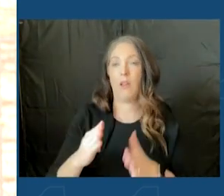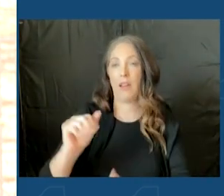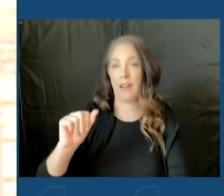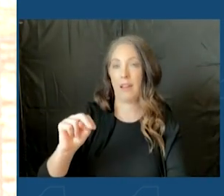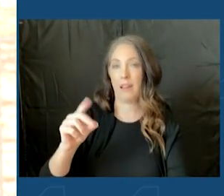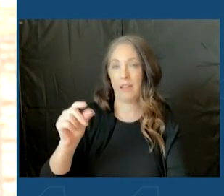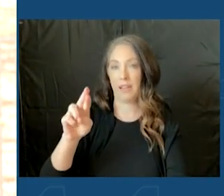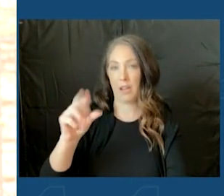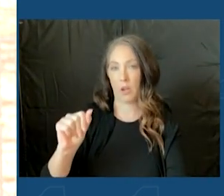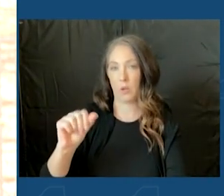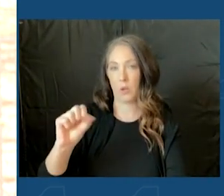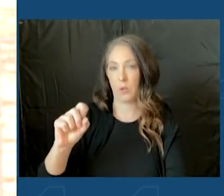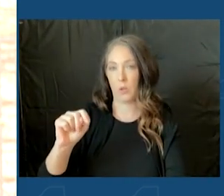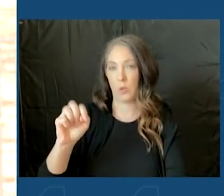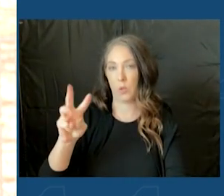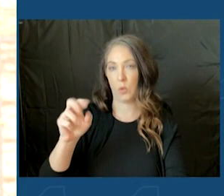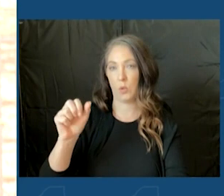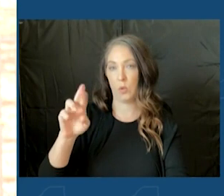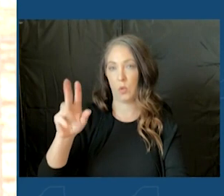Okay.